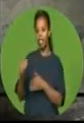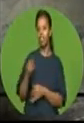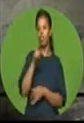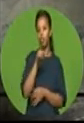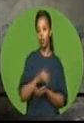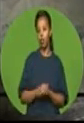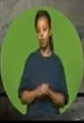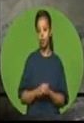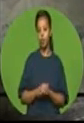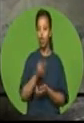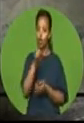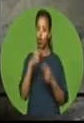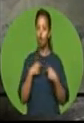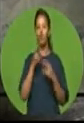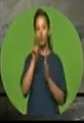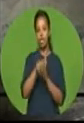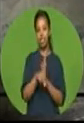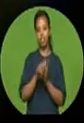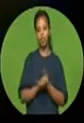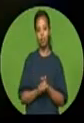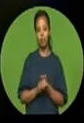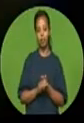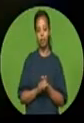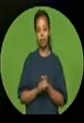sitting next to you. You have 2 minutes.